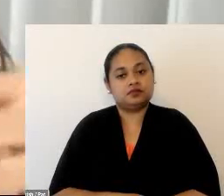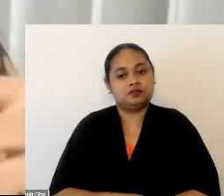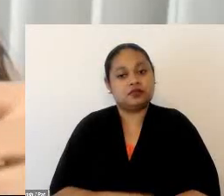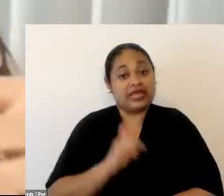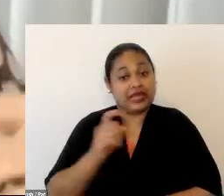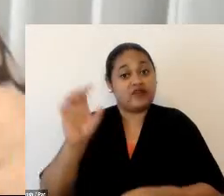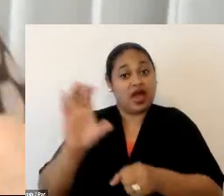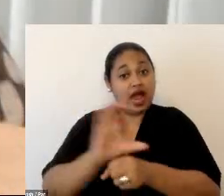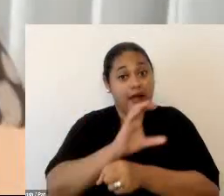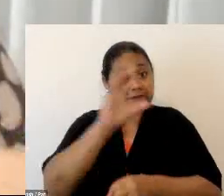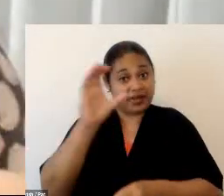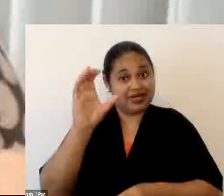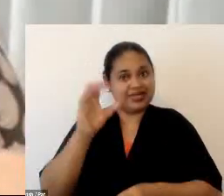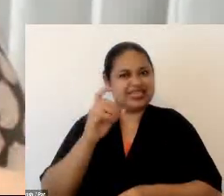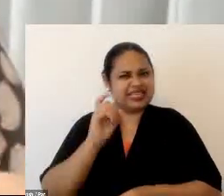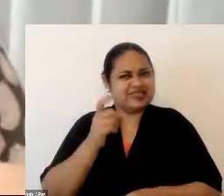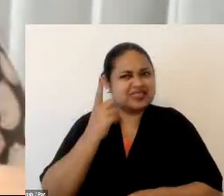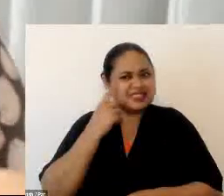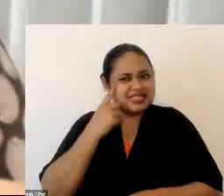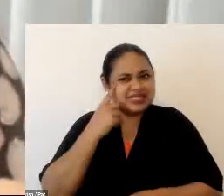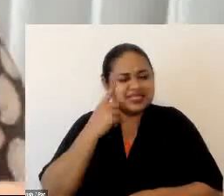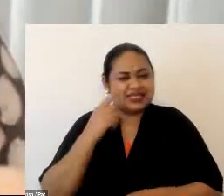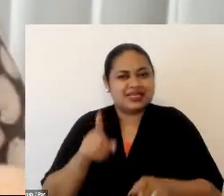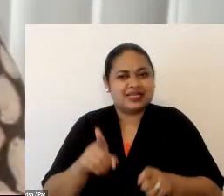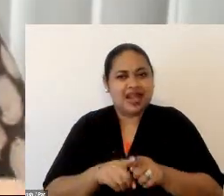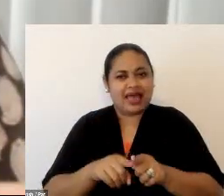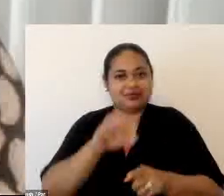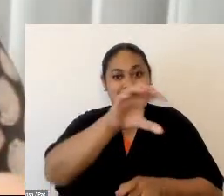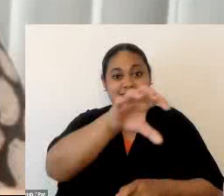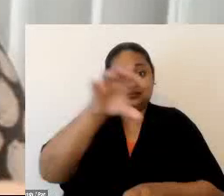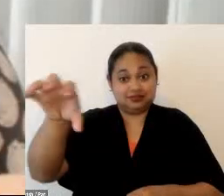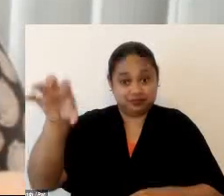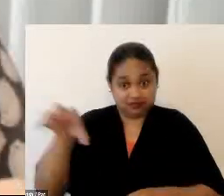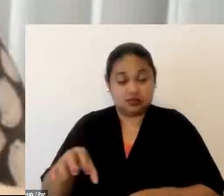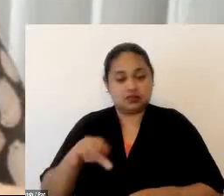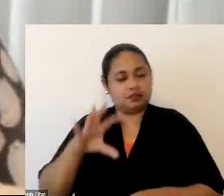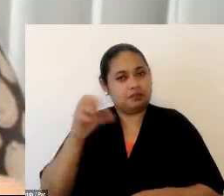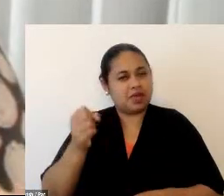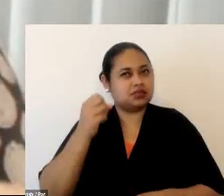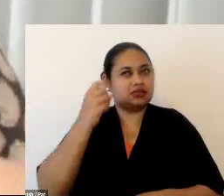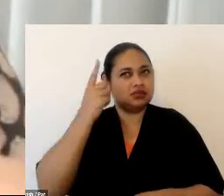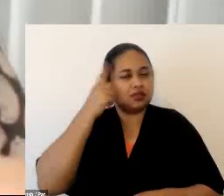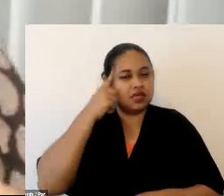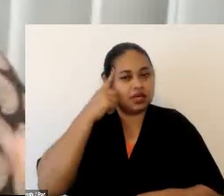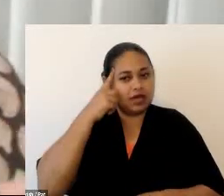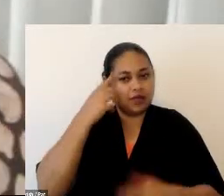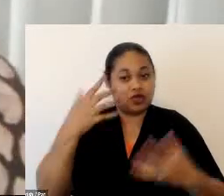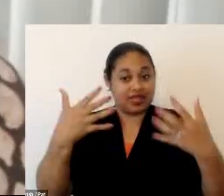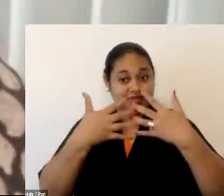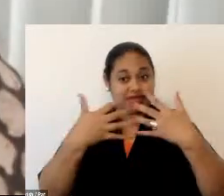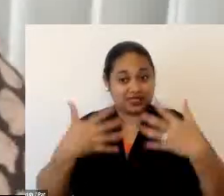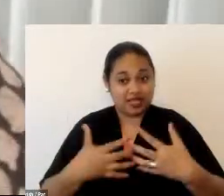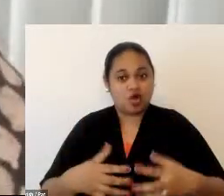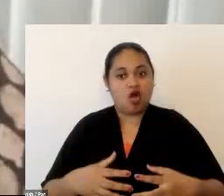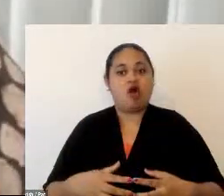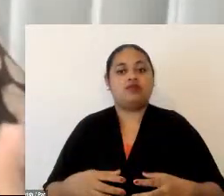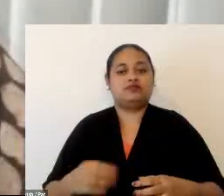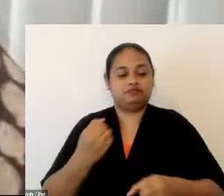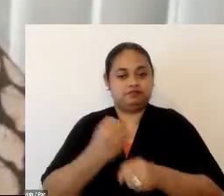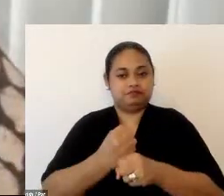companies, you know, when we're looking at the states and businesses, I think they need to keep in mind these intersectional dimensions of gender